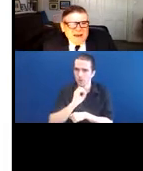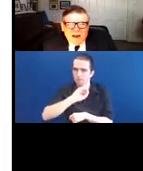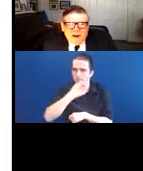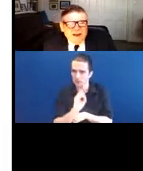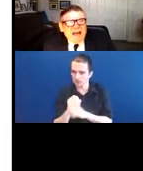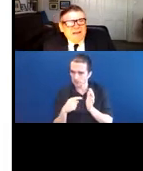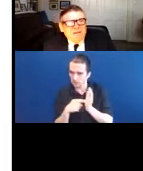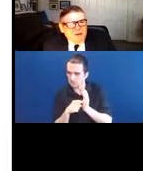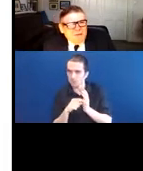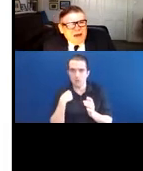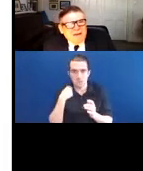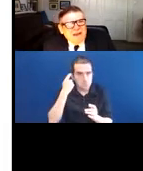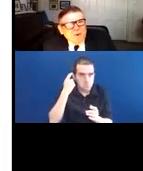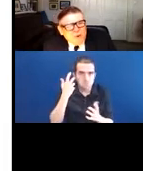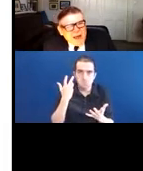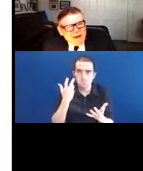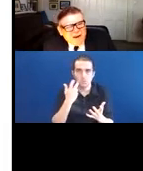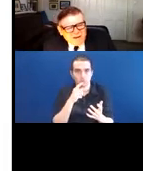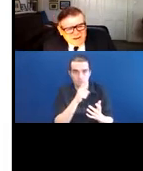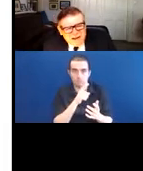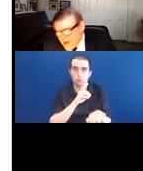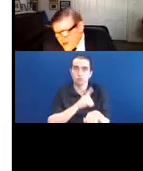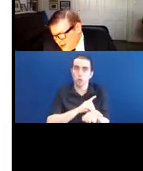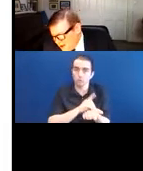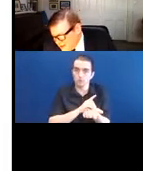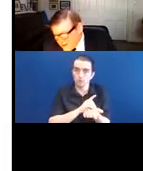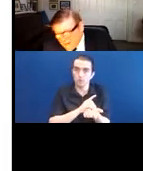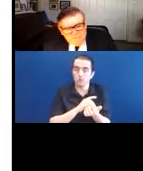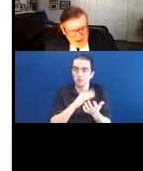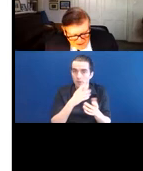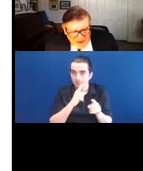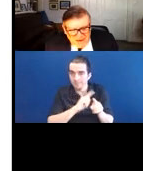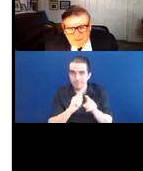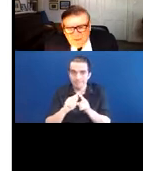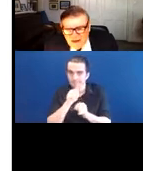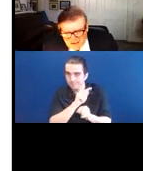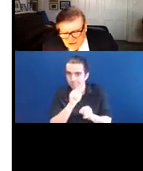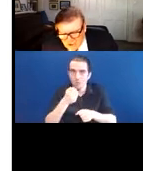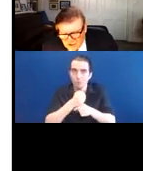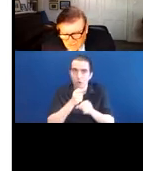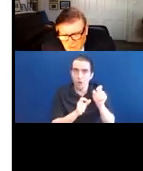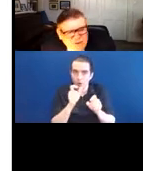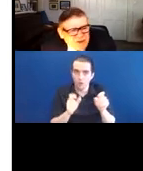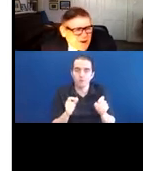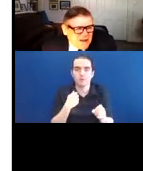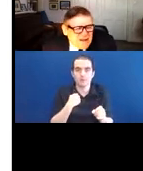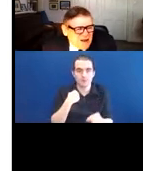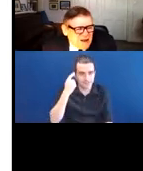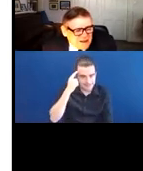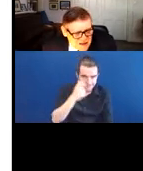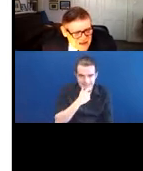to say, no, it has to be opened up in all areas. So there are many things that we need to do, and we've just